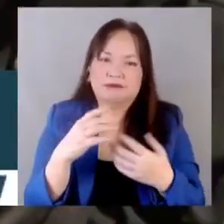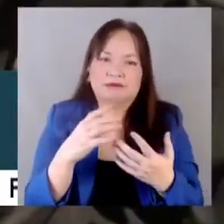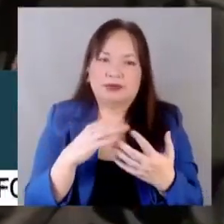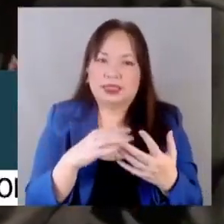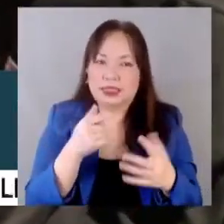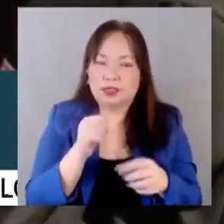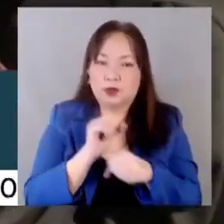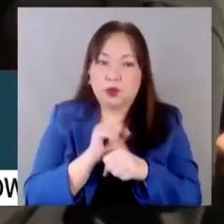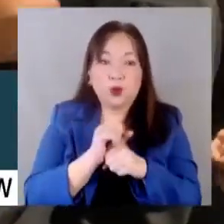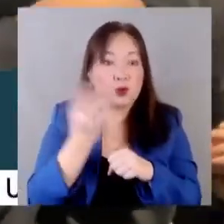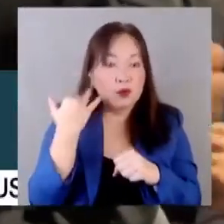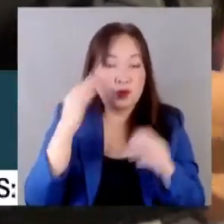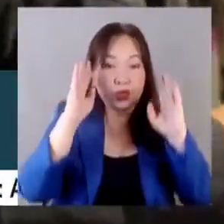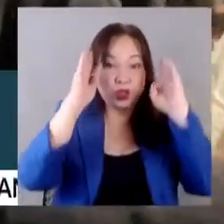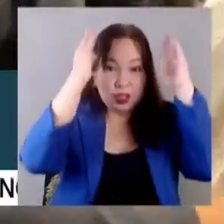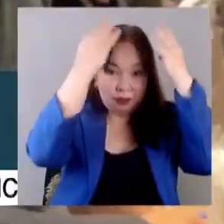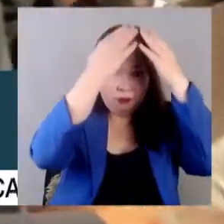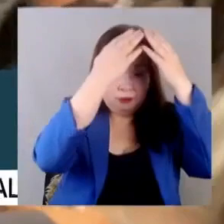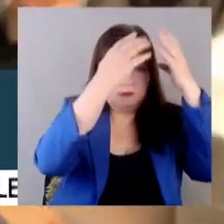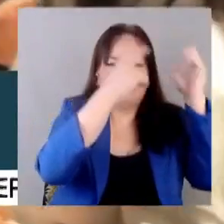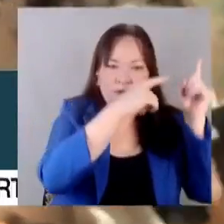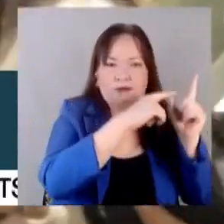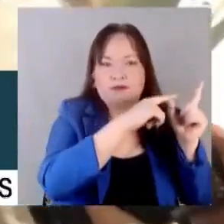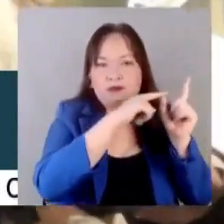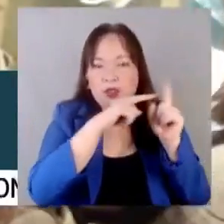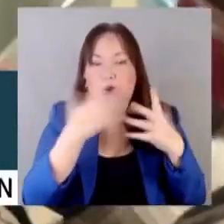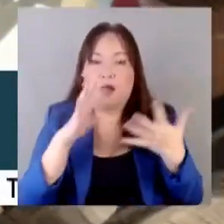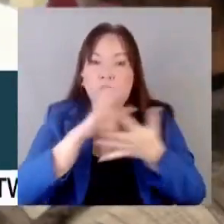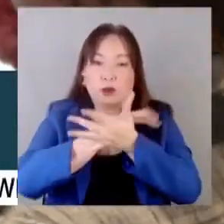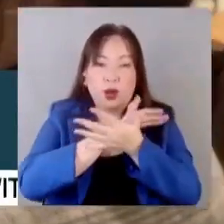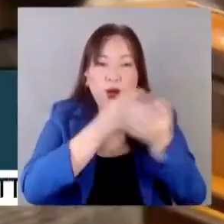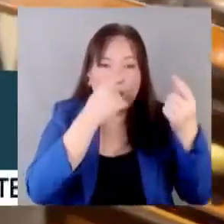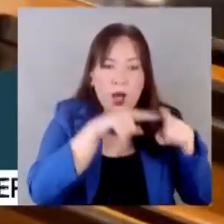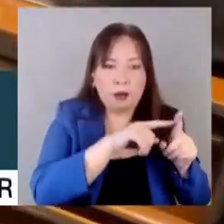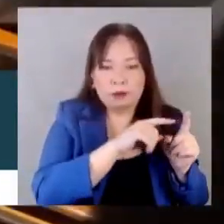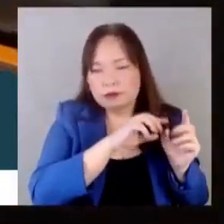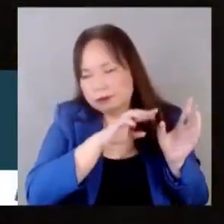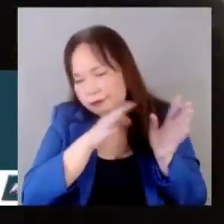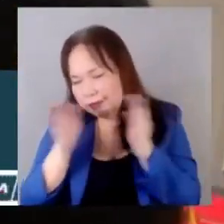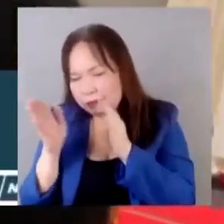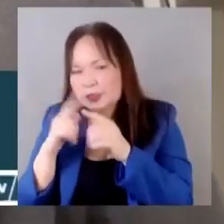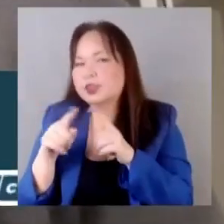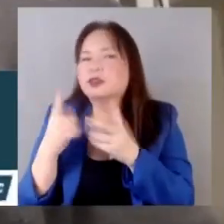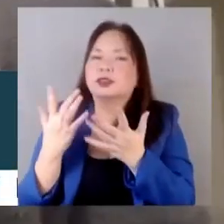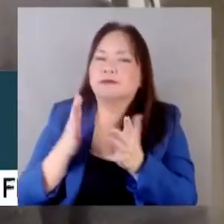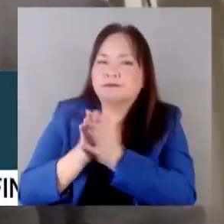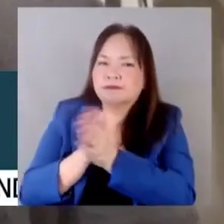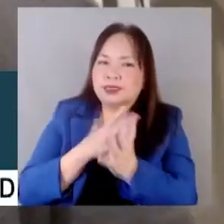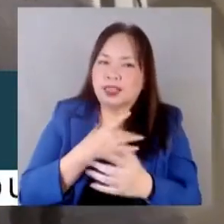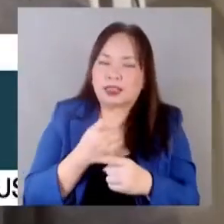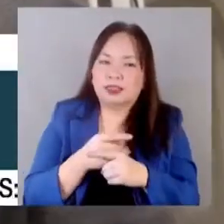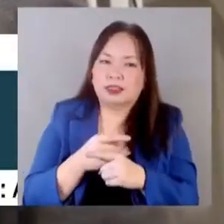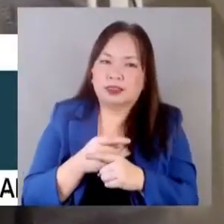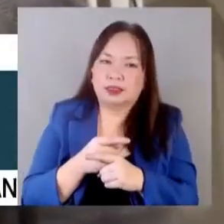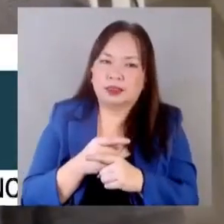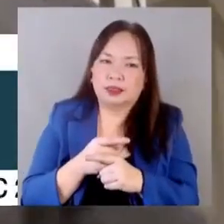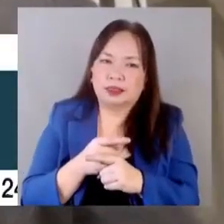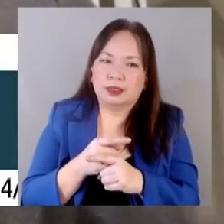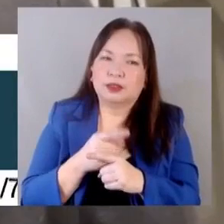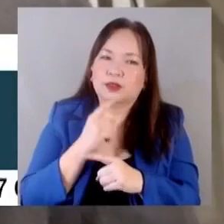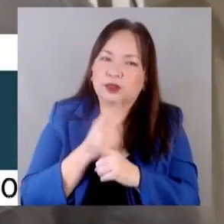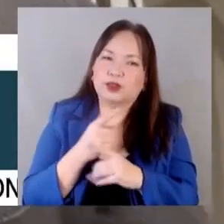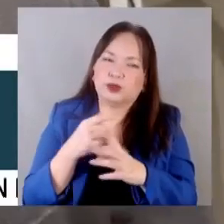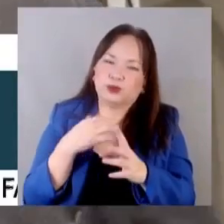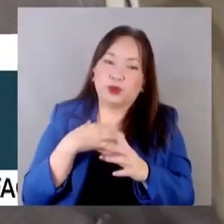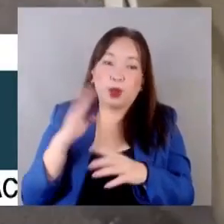Barcelona, but when the pandemic hit, he focused on turning his passion into reality. The mission talaga ng bag